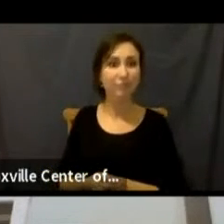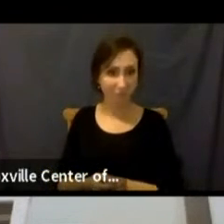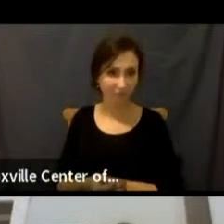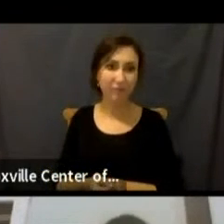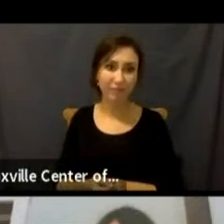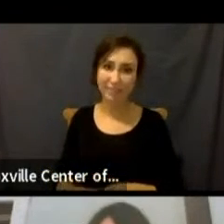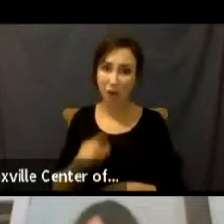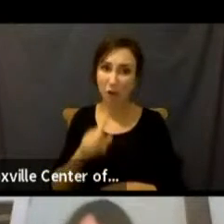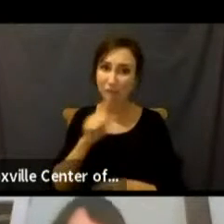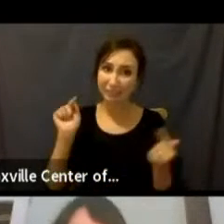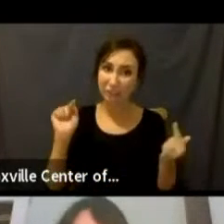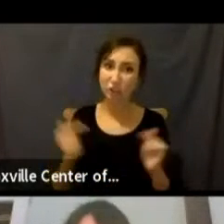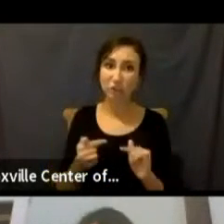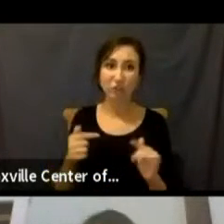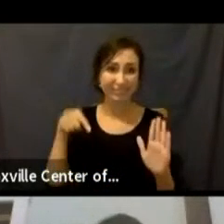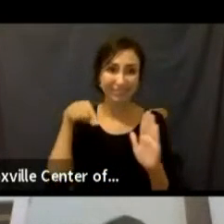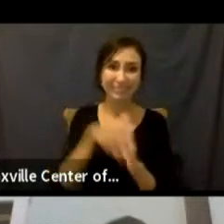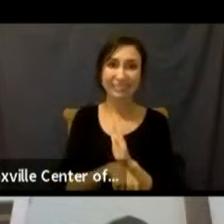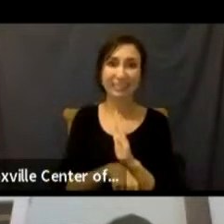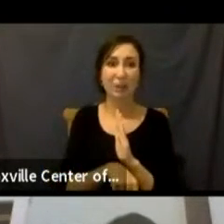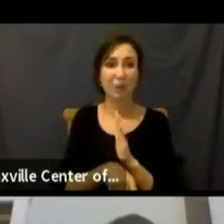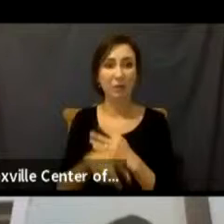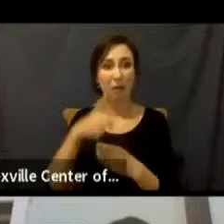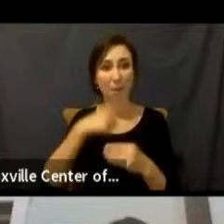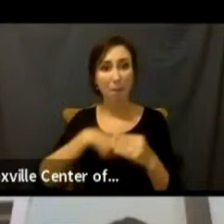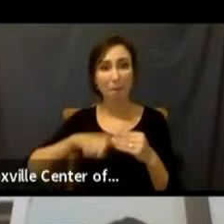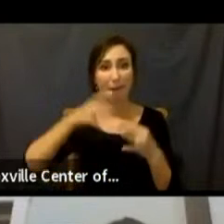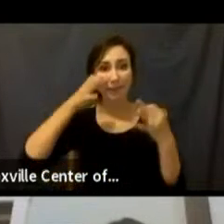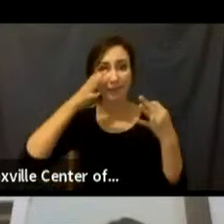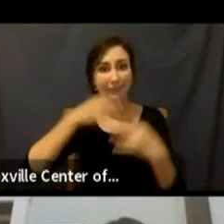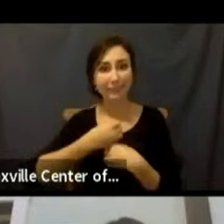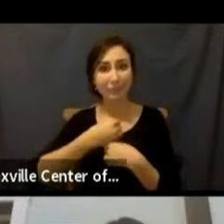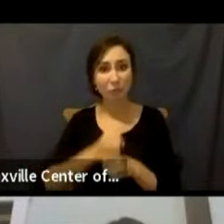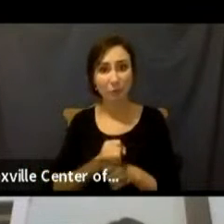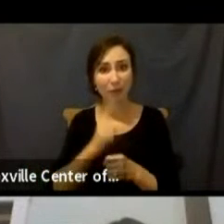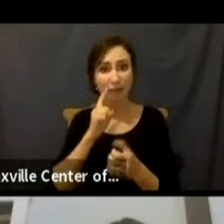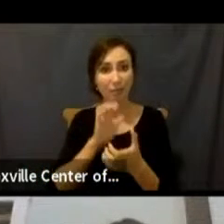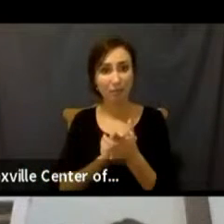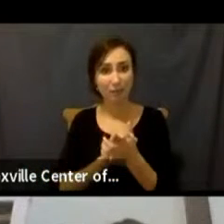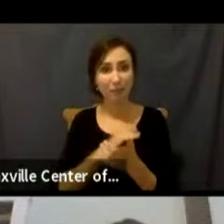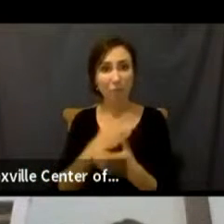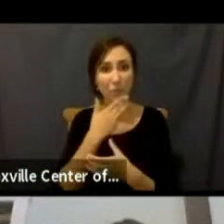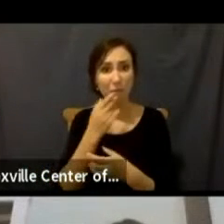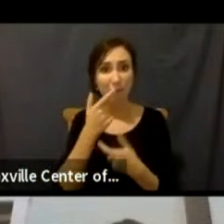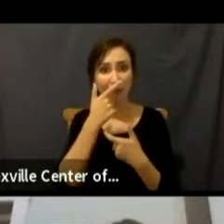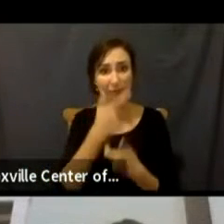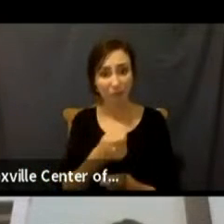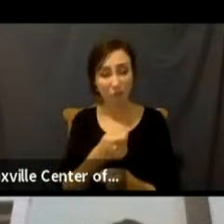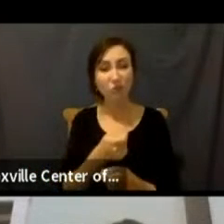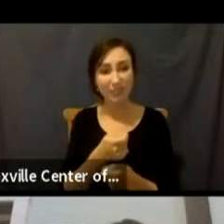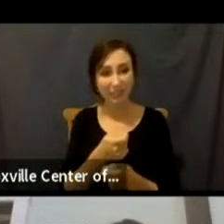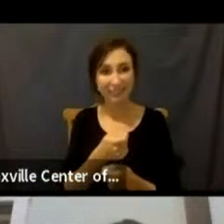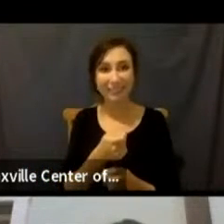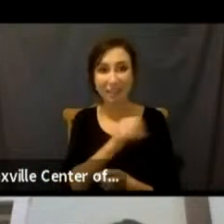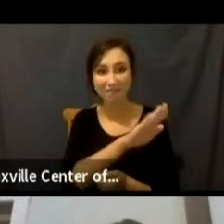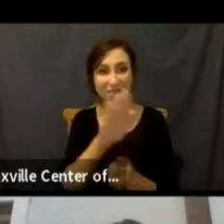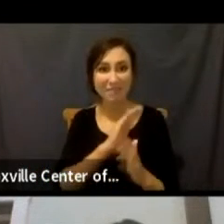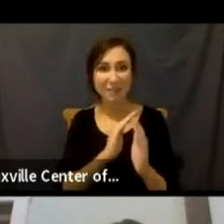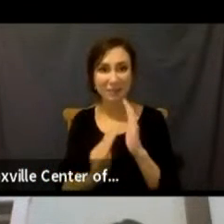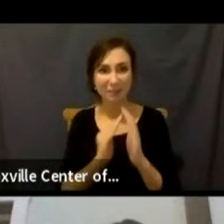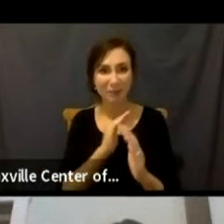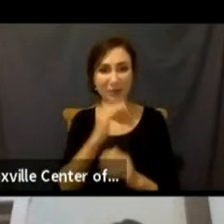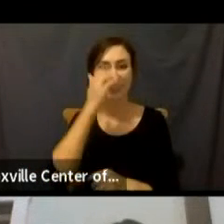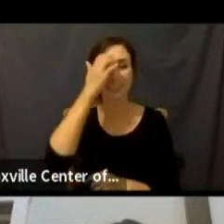really injured and killed over the decisions they were making that they believed were in the best interest of their community. So